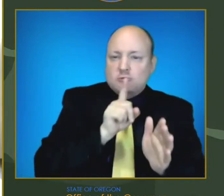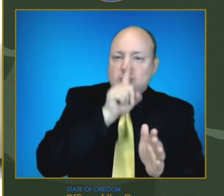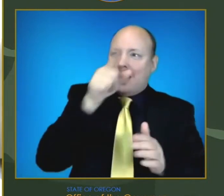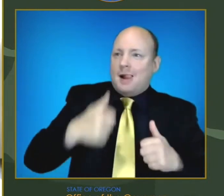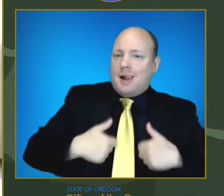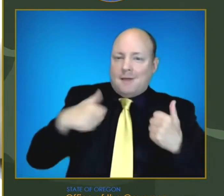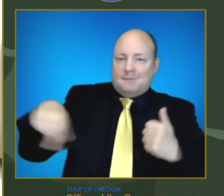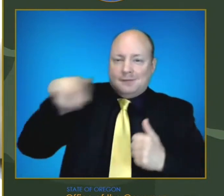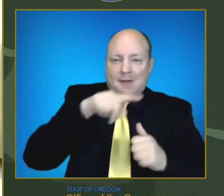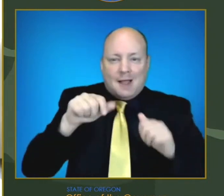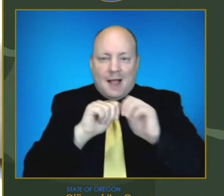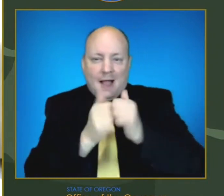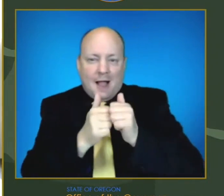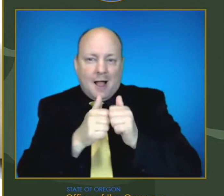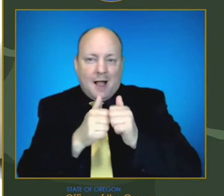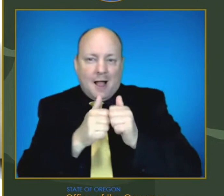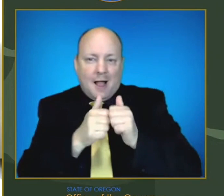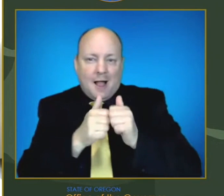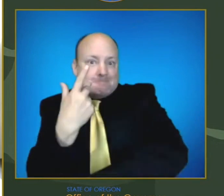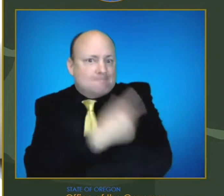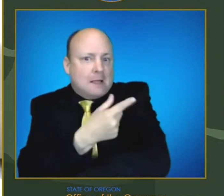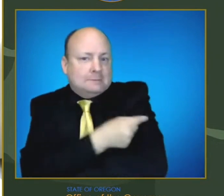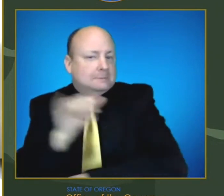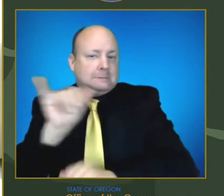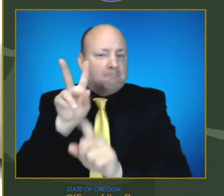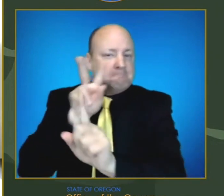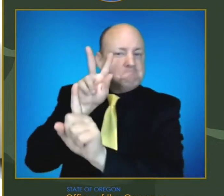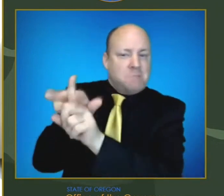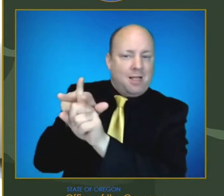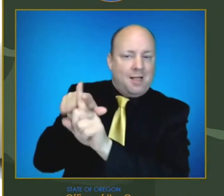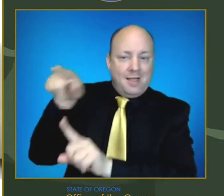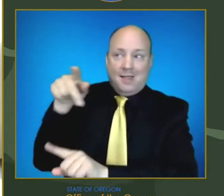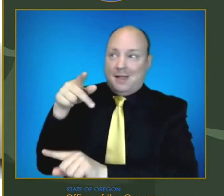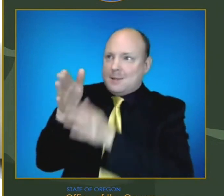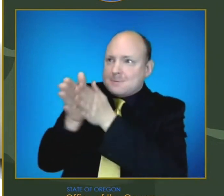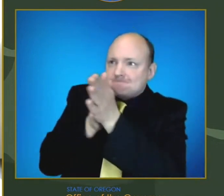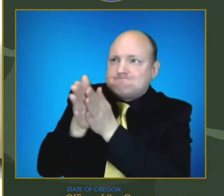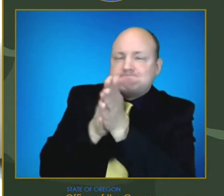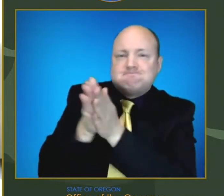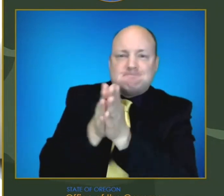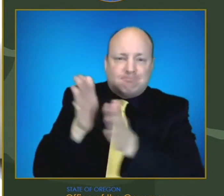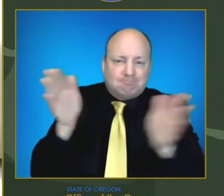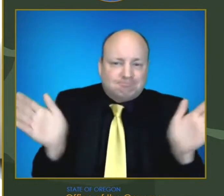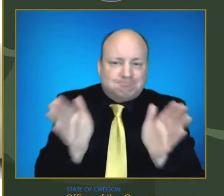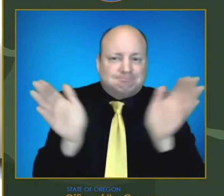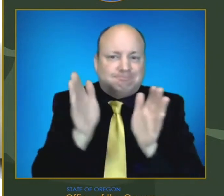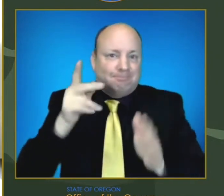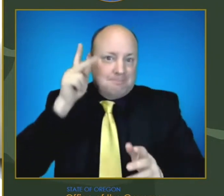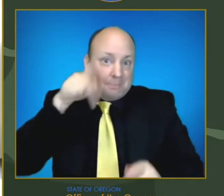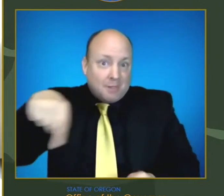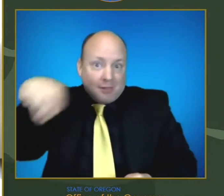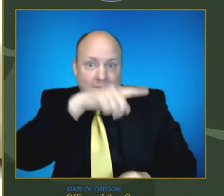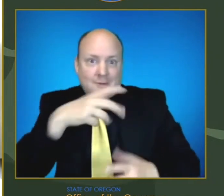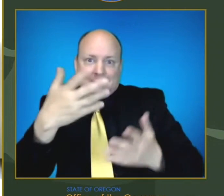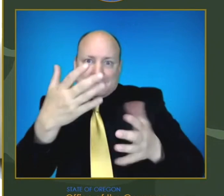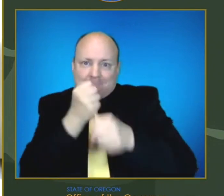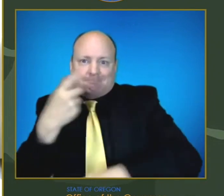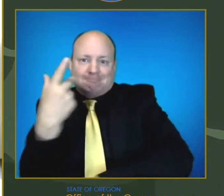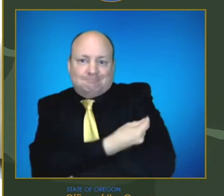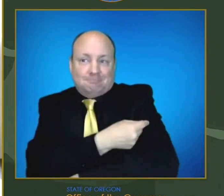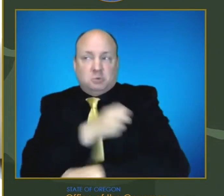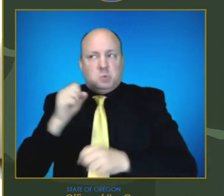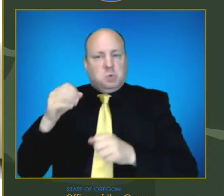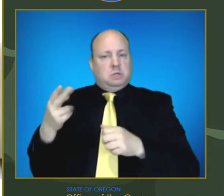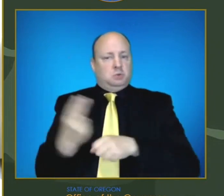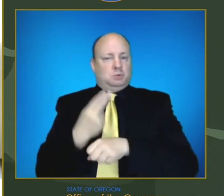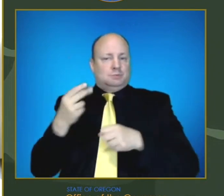we can use the same mechanism to motivate the unvaccinated. And there again, have patience with the academic on the call